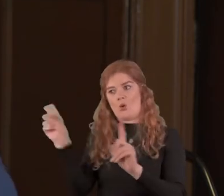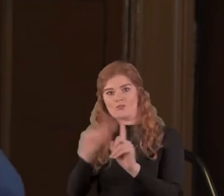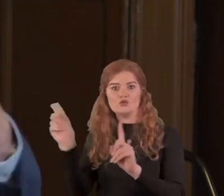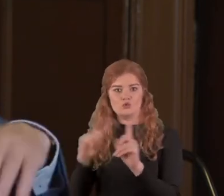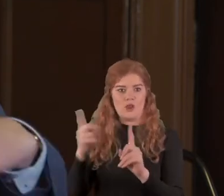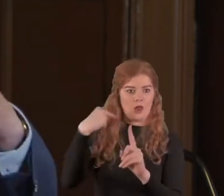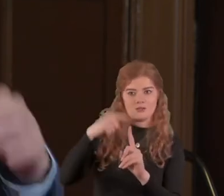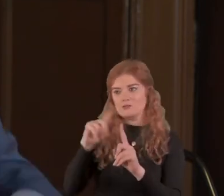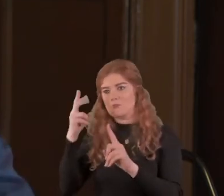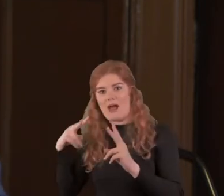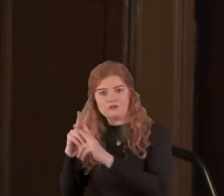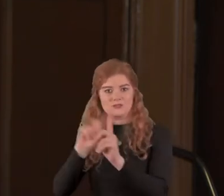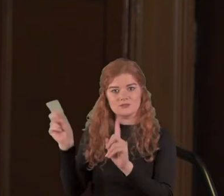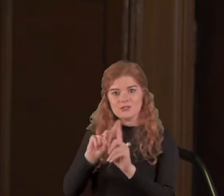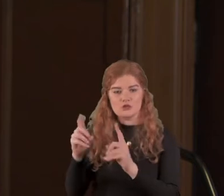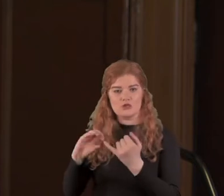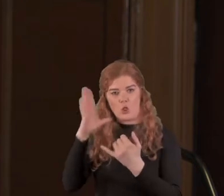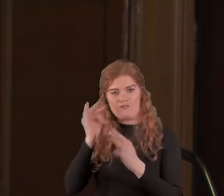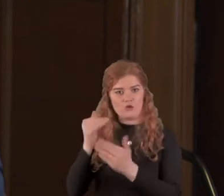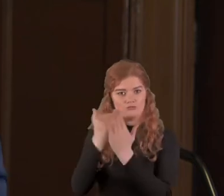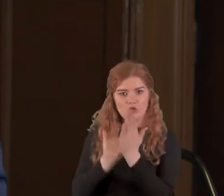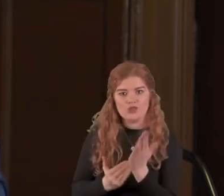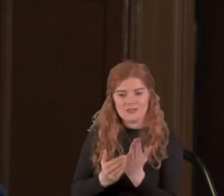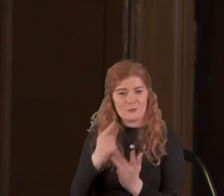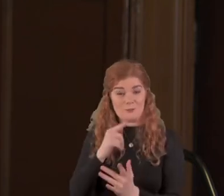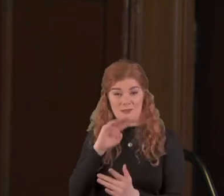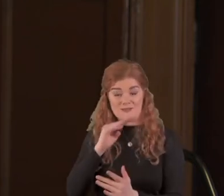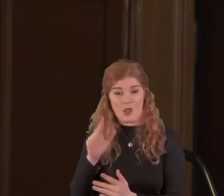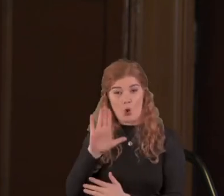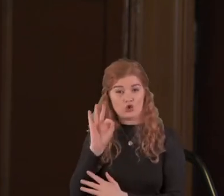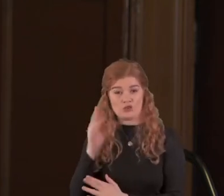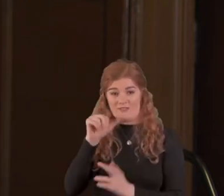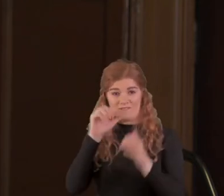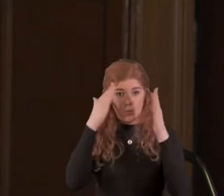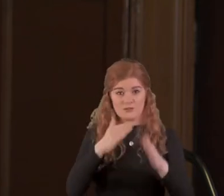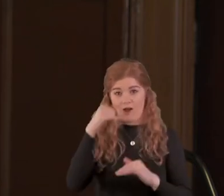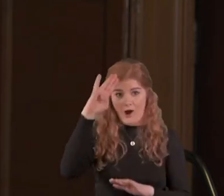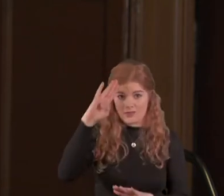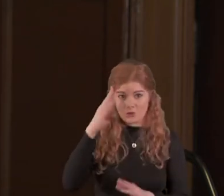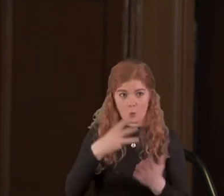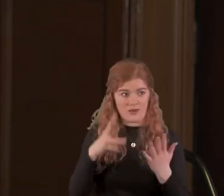Lloyd George's mind is not on Ireland when the War of Independence begins.